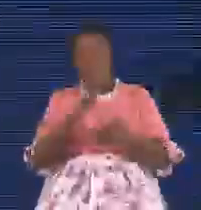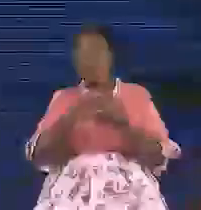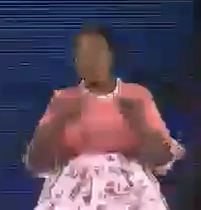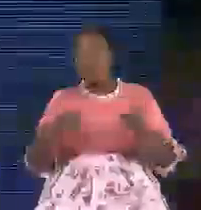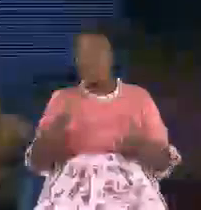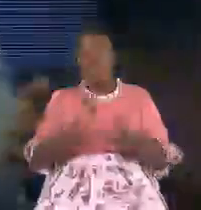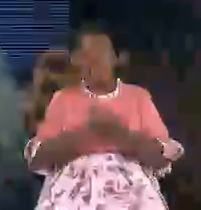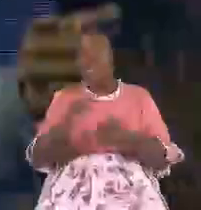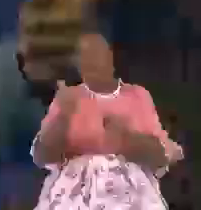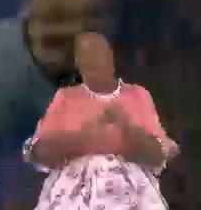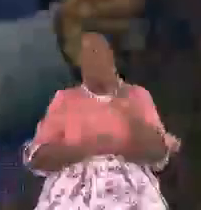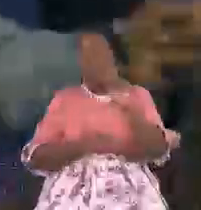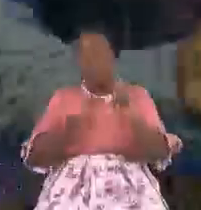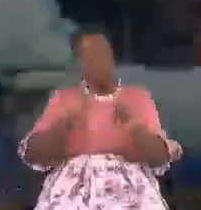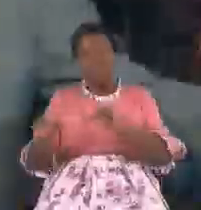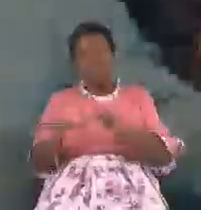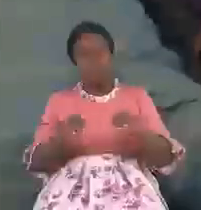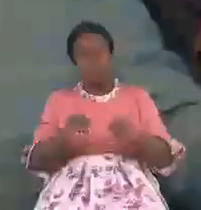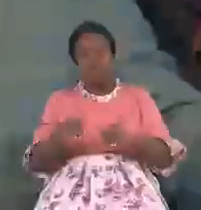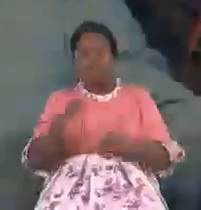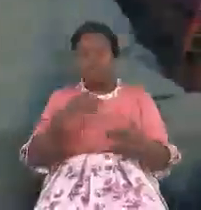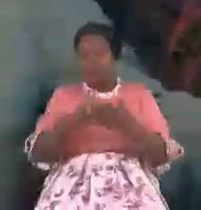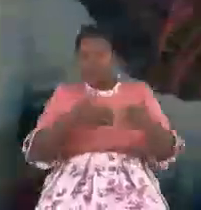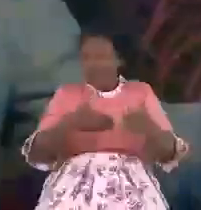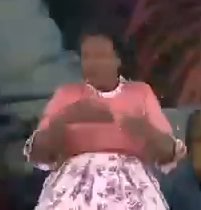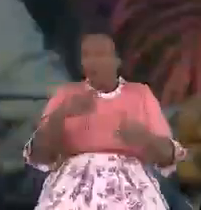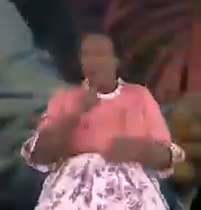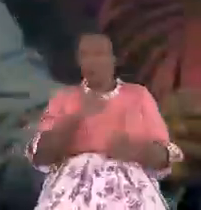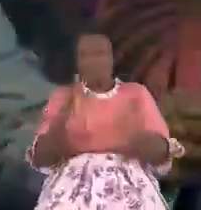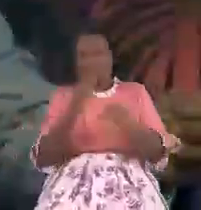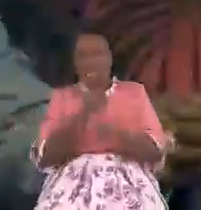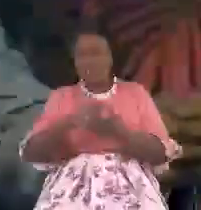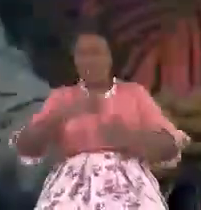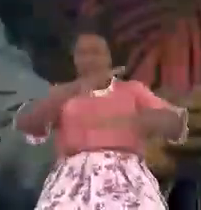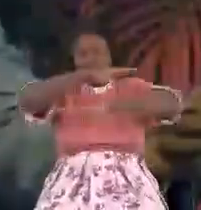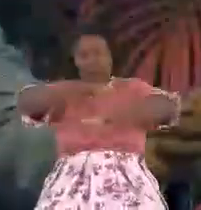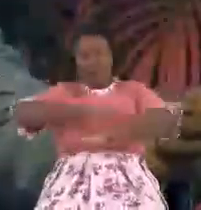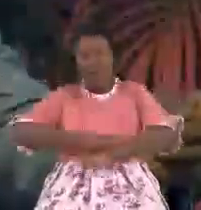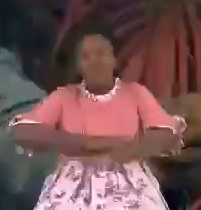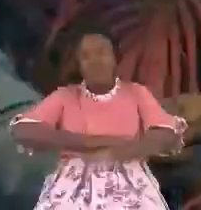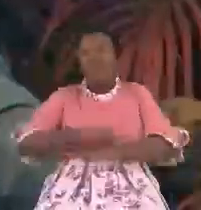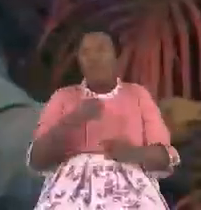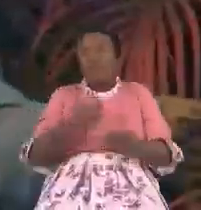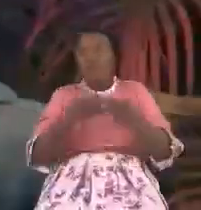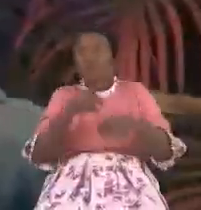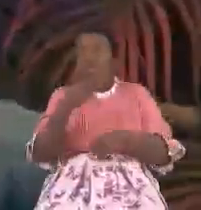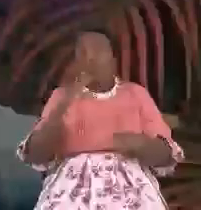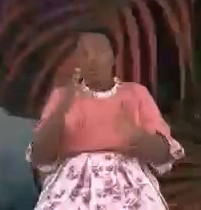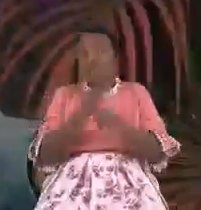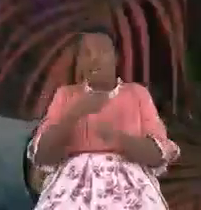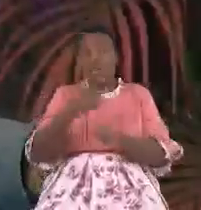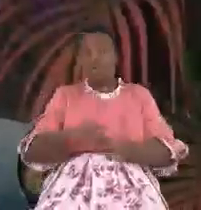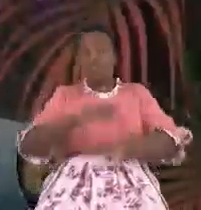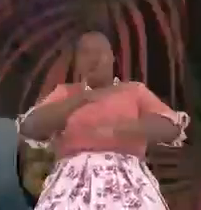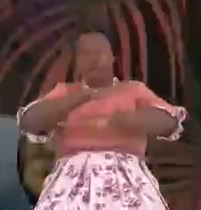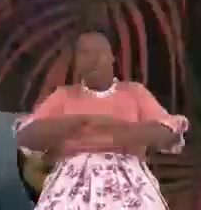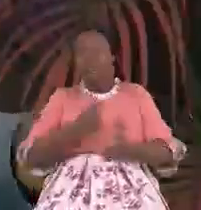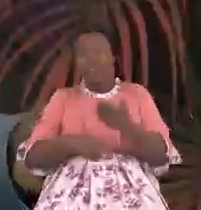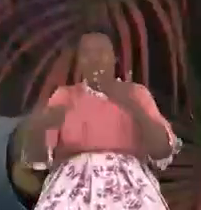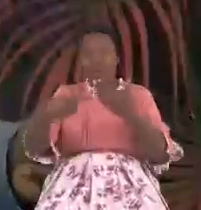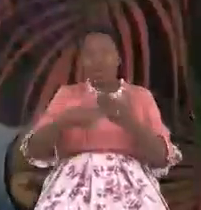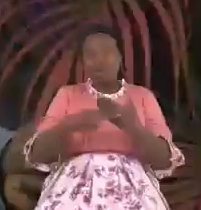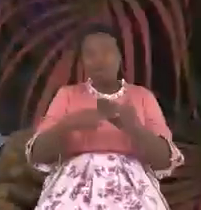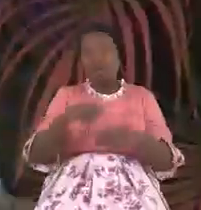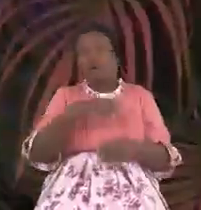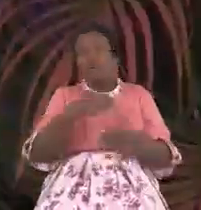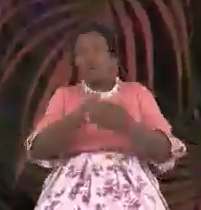everyone must do before they get the rest before you get the restoration before